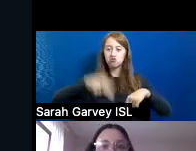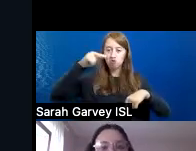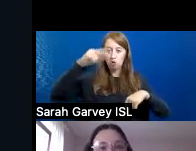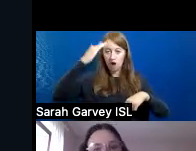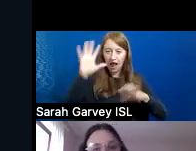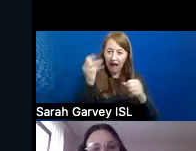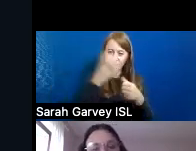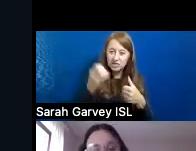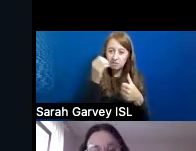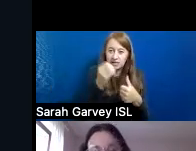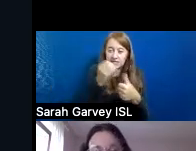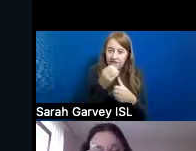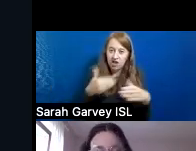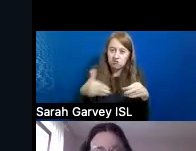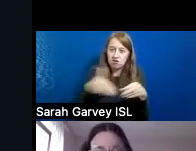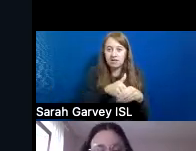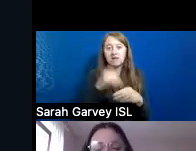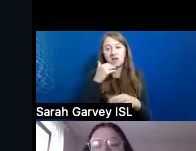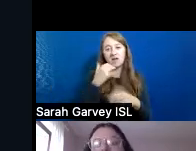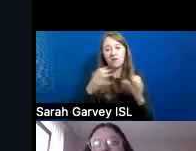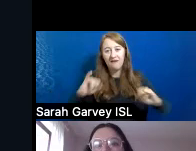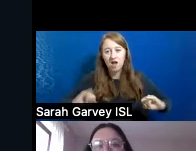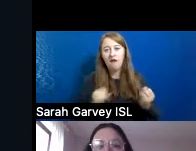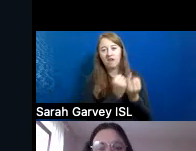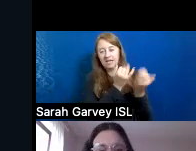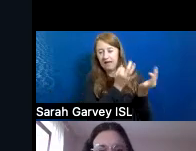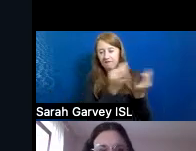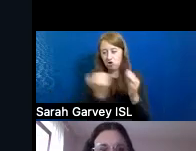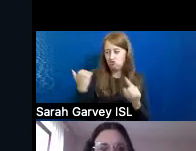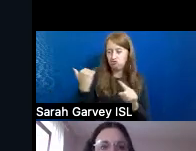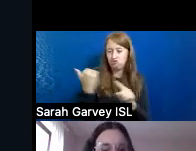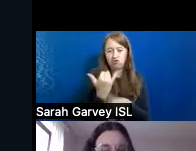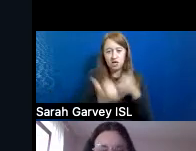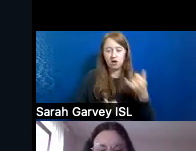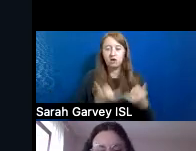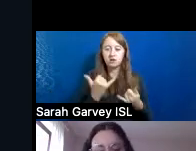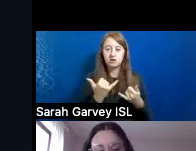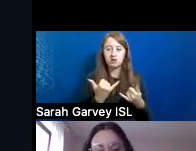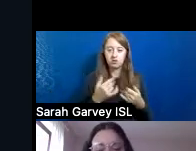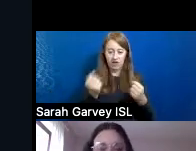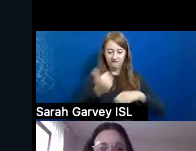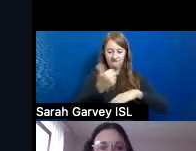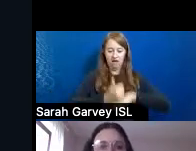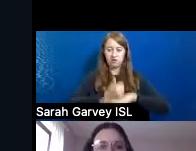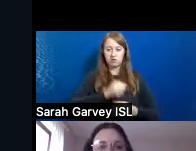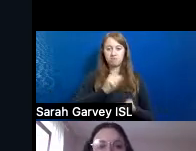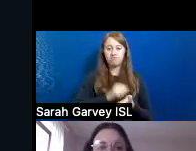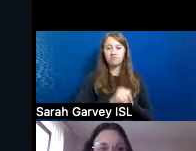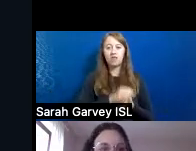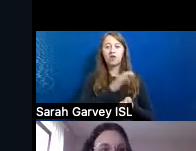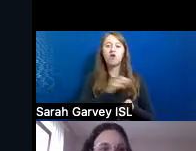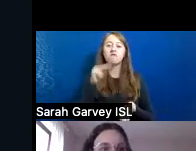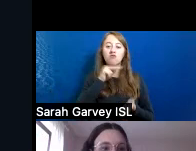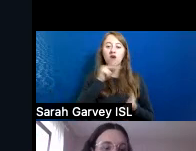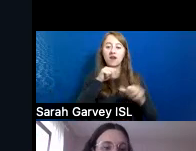like post-conflict context. So, I mean, our foundational document, the Good Friday Agreement, from the